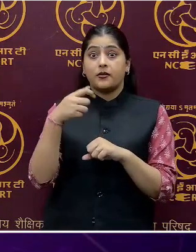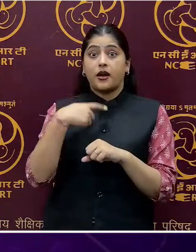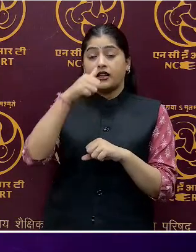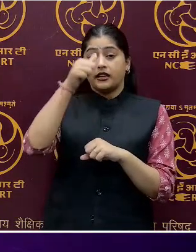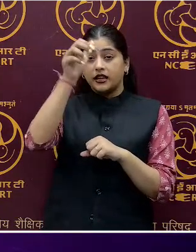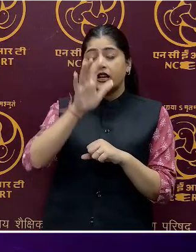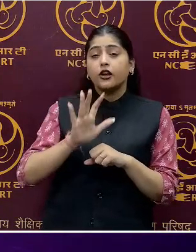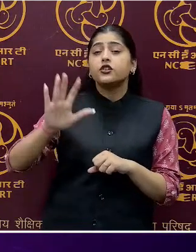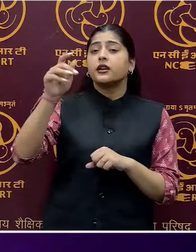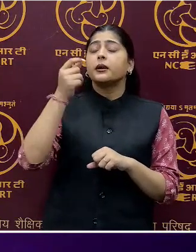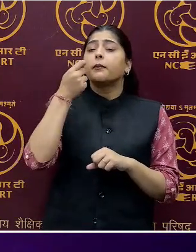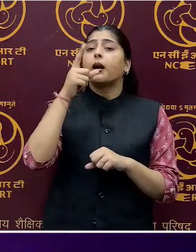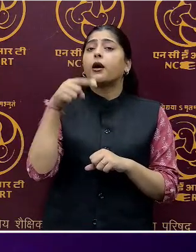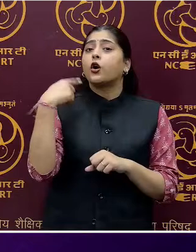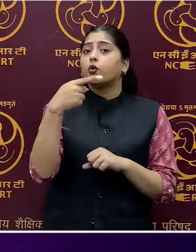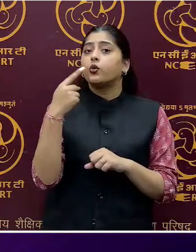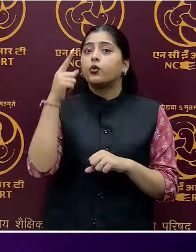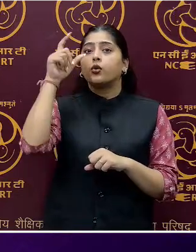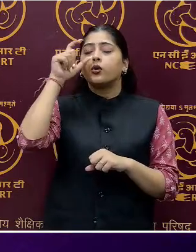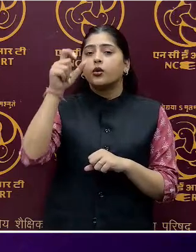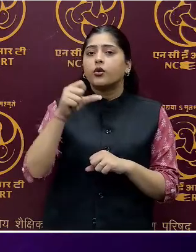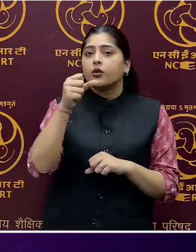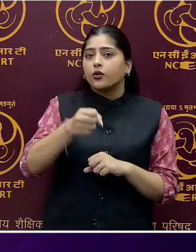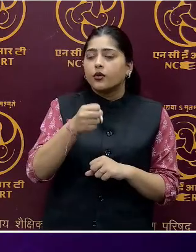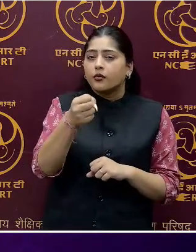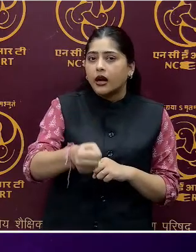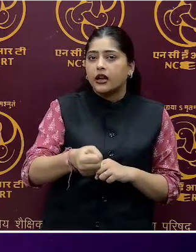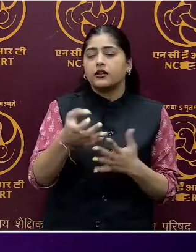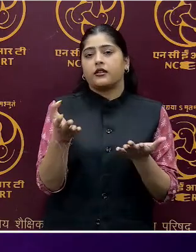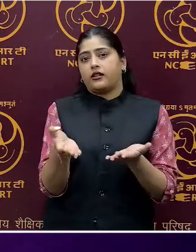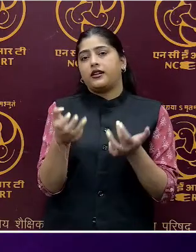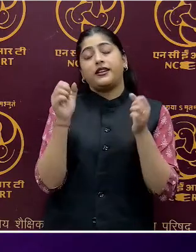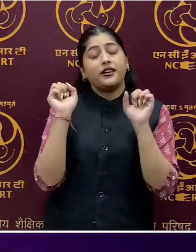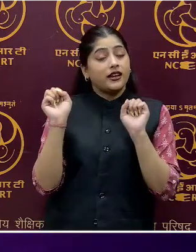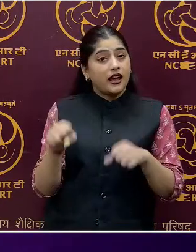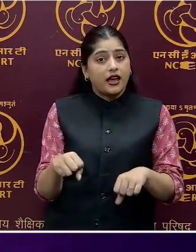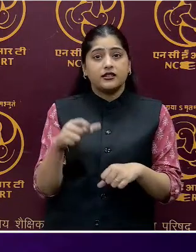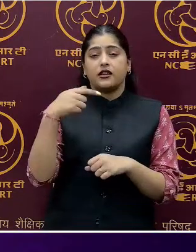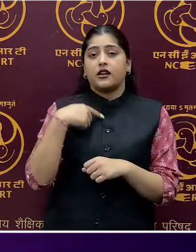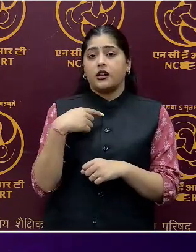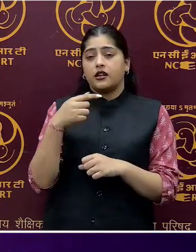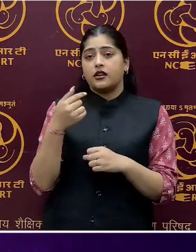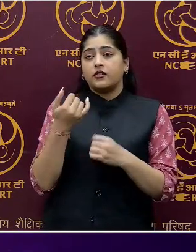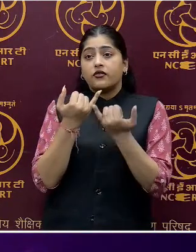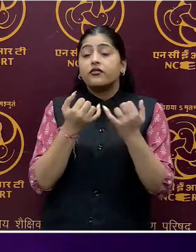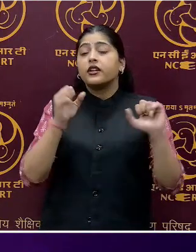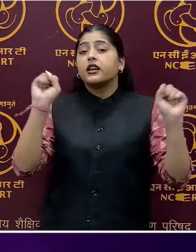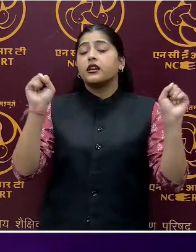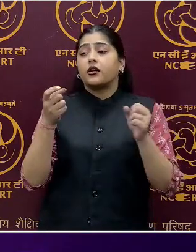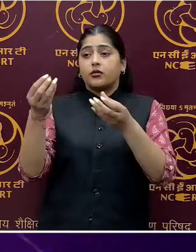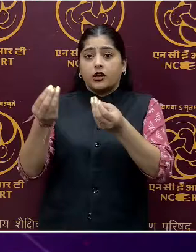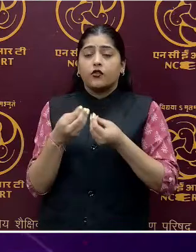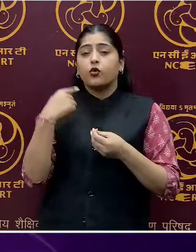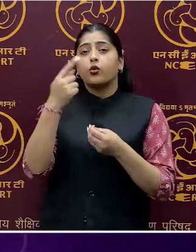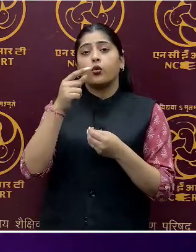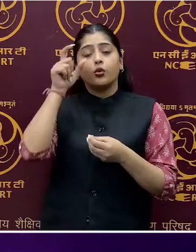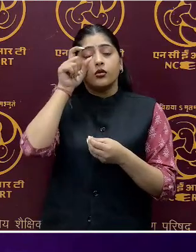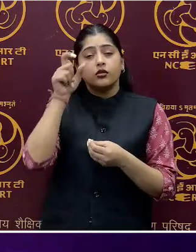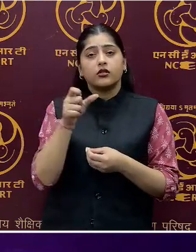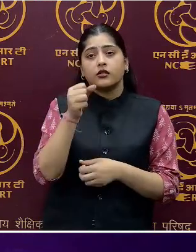nation. Teacher, right. Gandhiji led the Indian freedom movement. Anshika, Gandhiji also gave the message